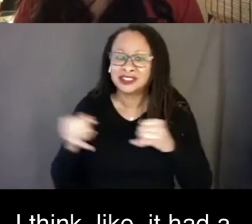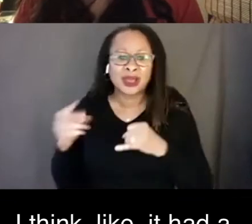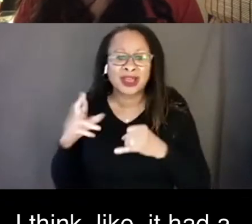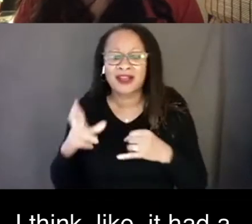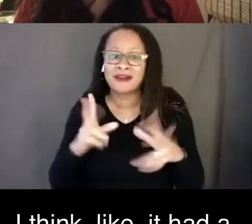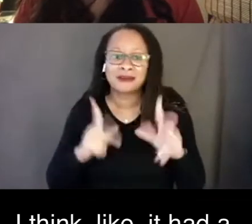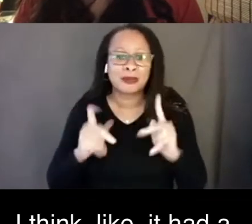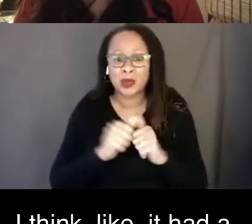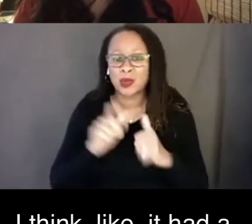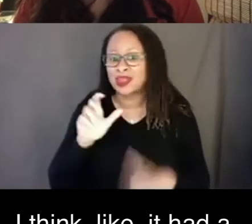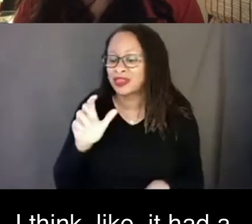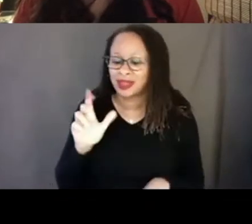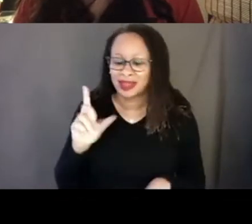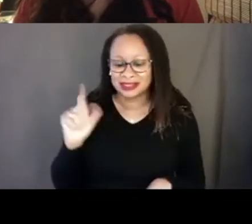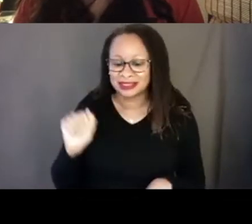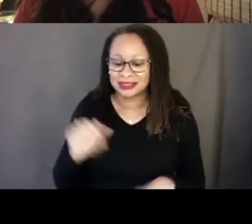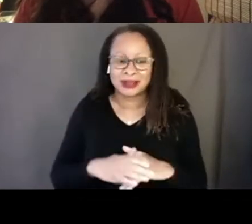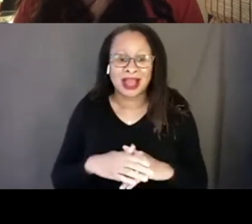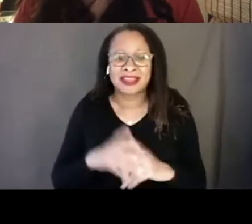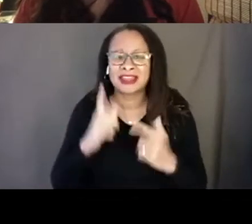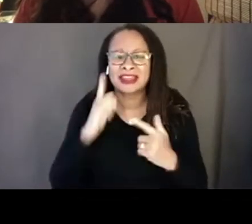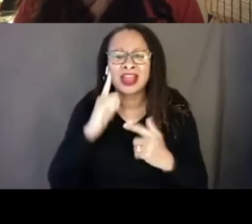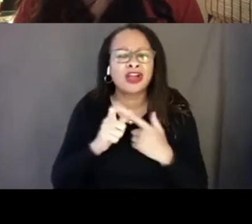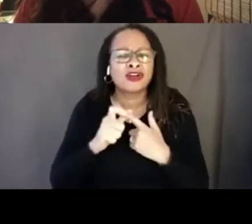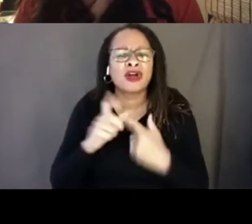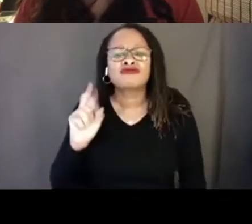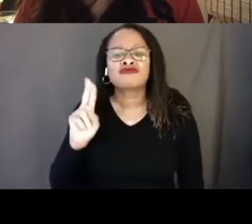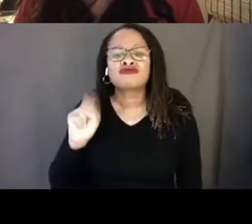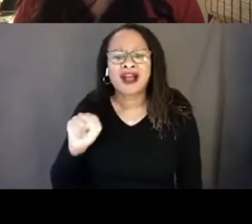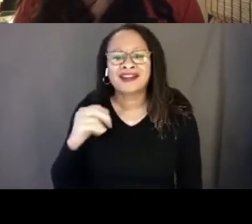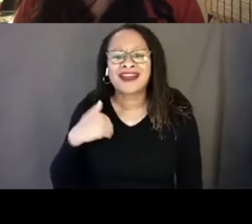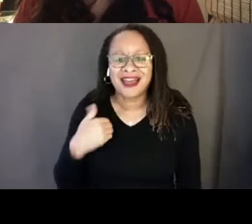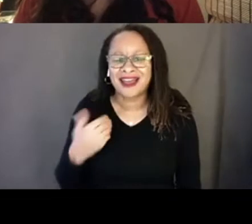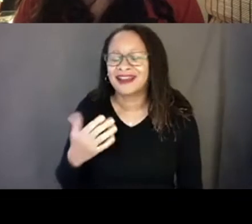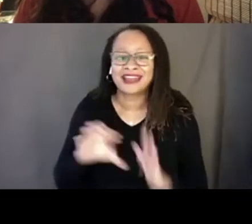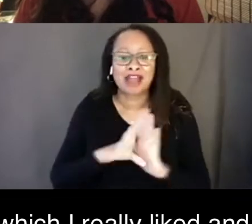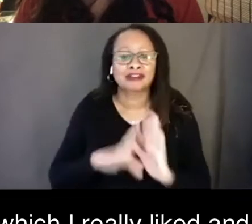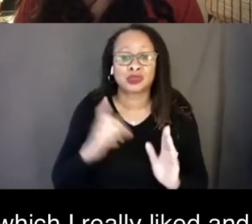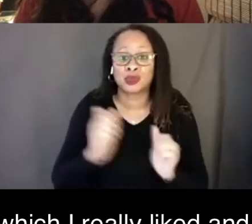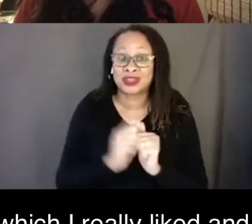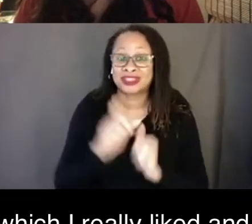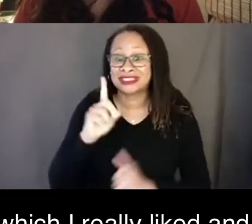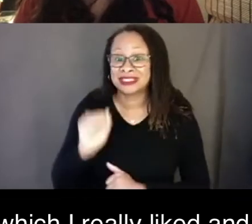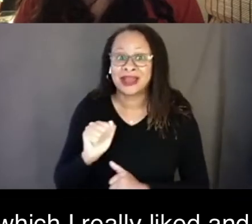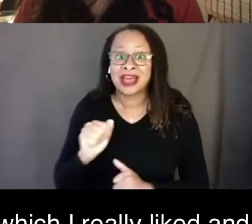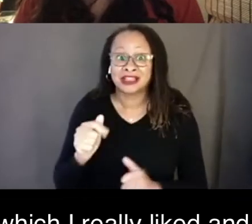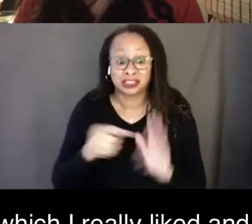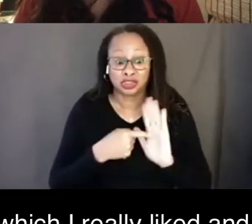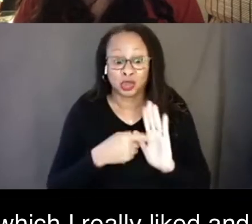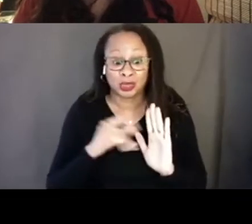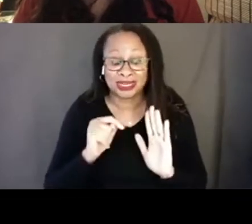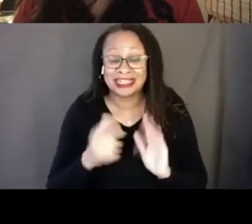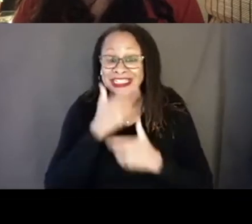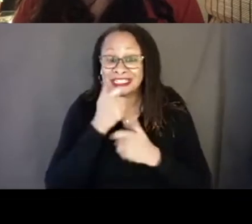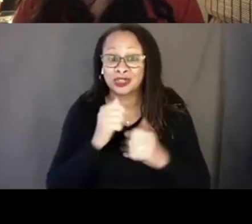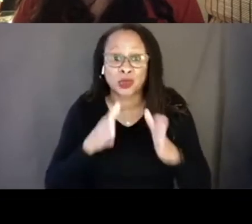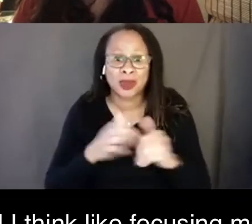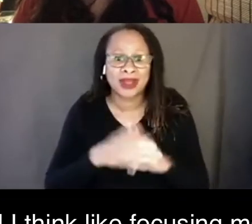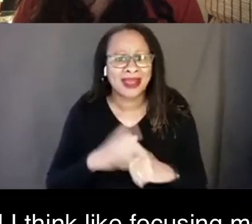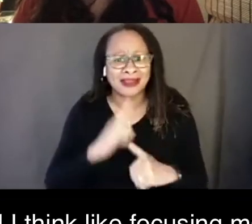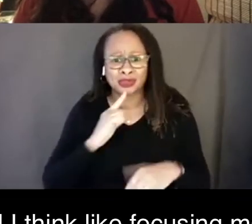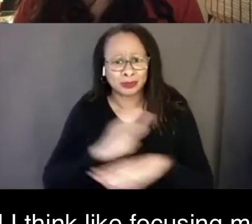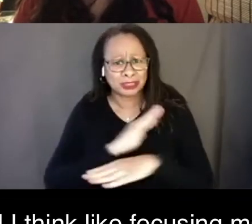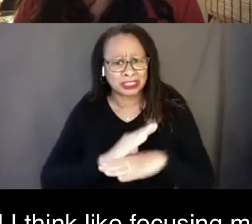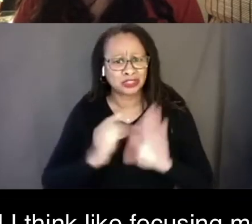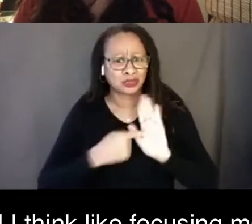had a character with a disability and, you know, showed it in an interesting way that I hadn't really seen before, which I really liked, and also had an authentic portrayal of it. And